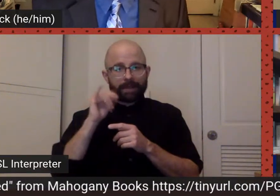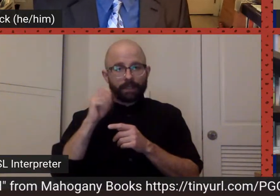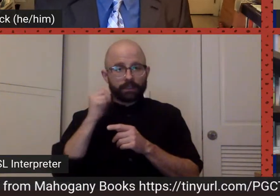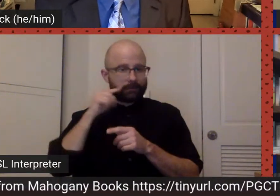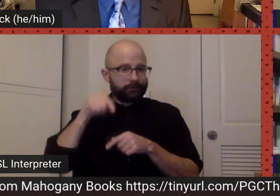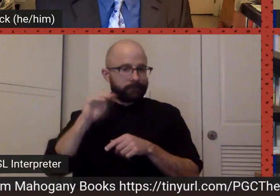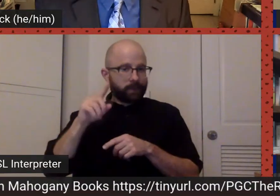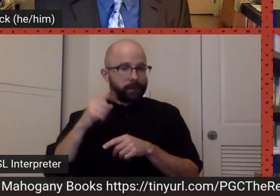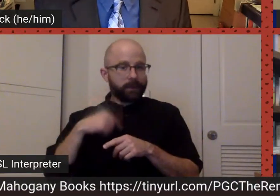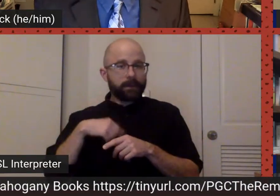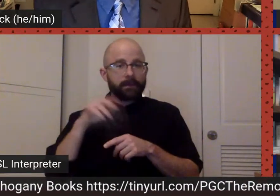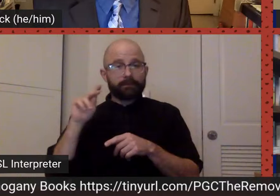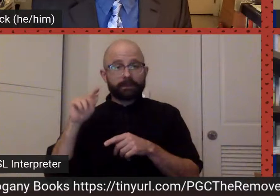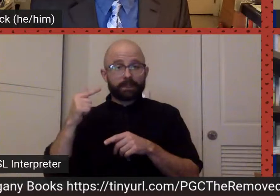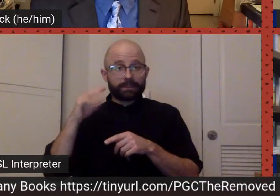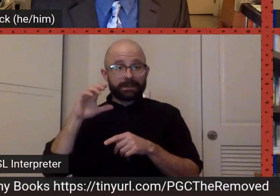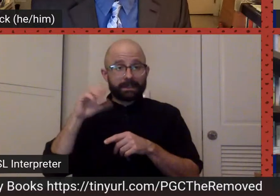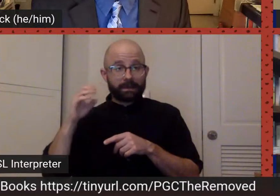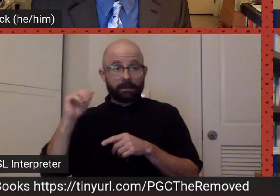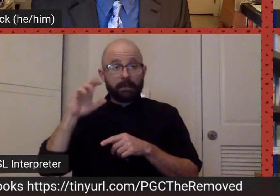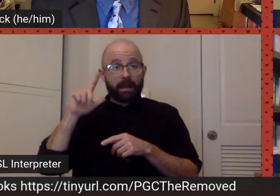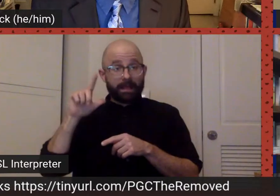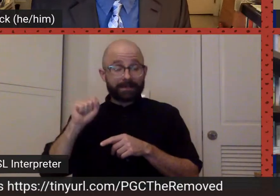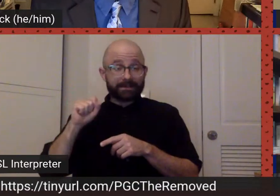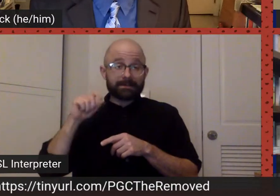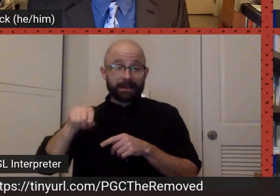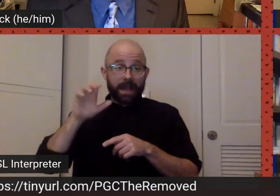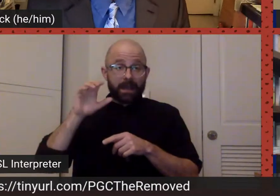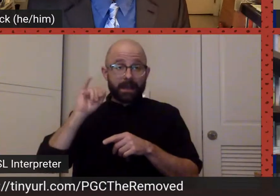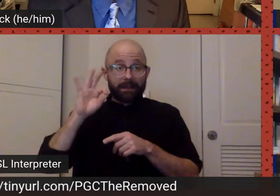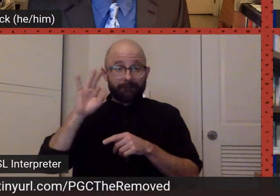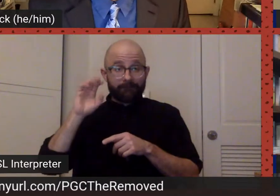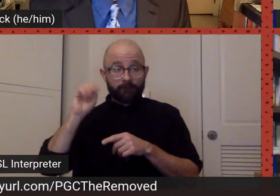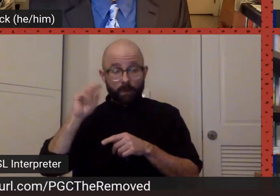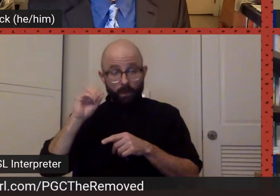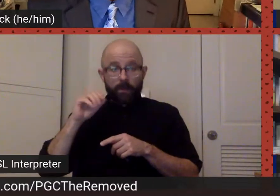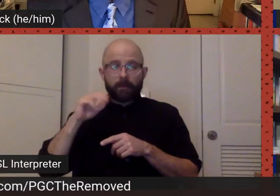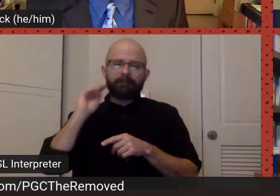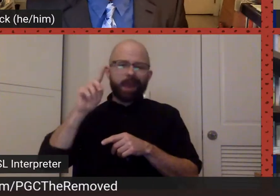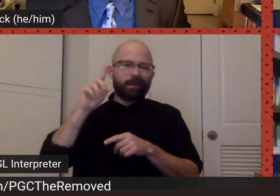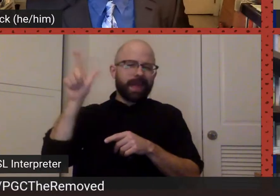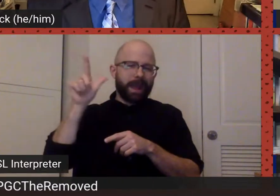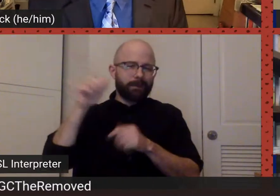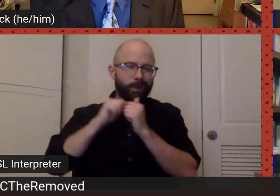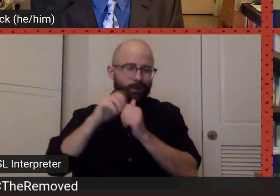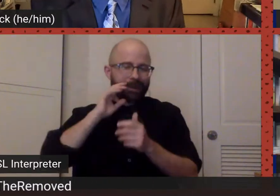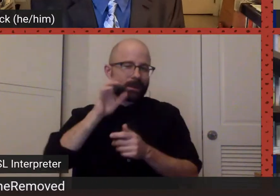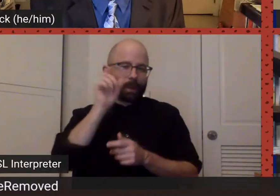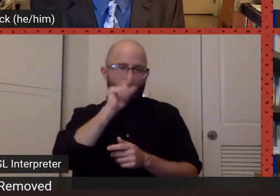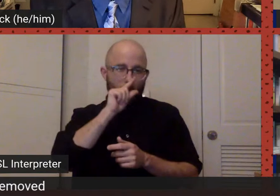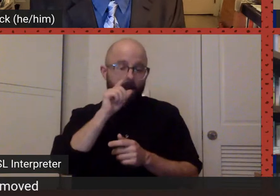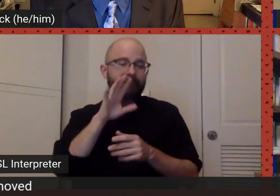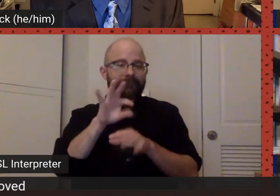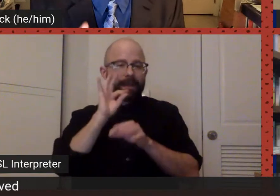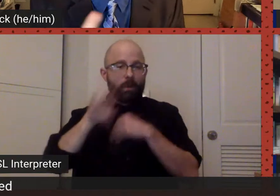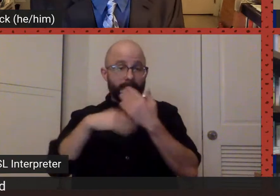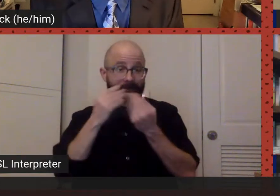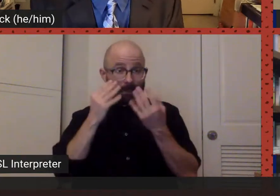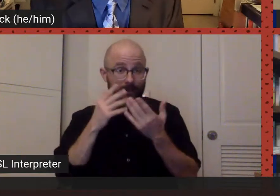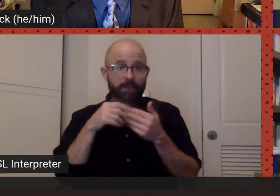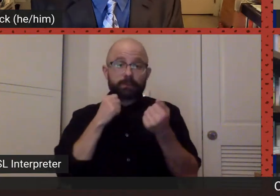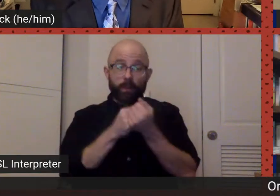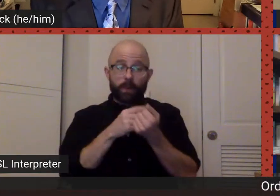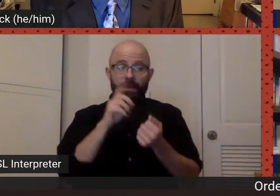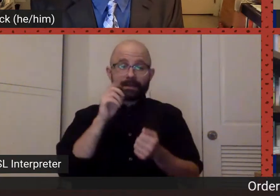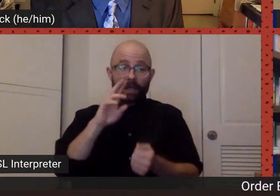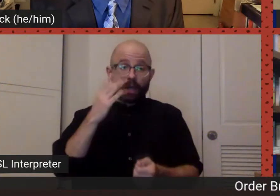at pgcmls.info. You can also just Google Maryland Libraries Together and you'll find all the information. Support Dr. Hobson by buying his